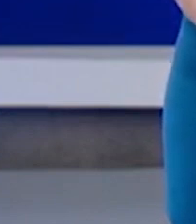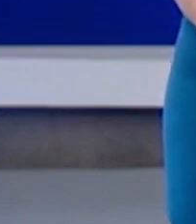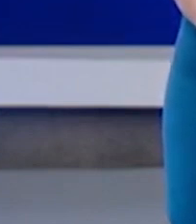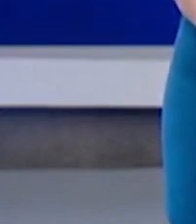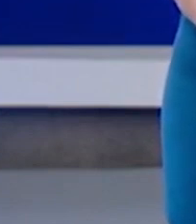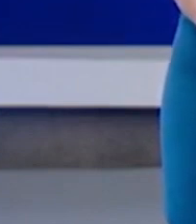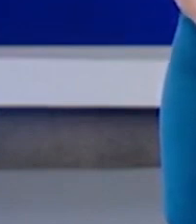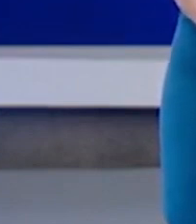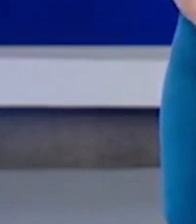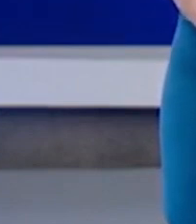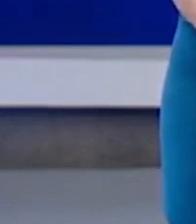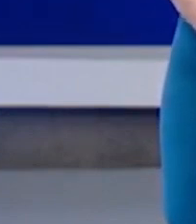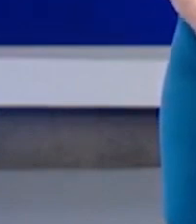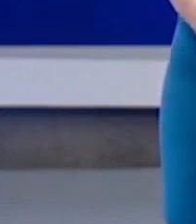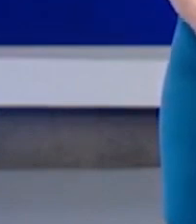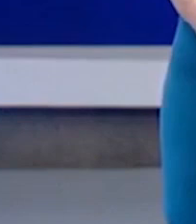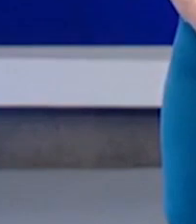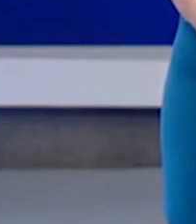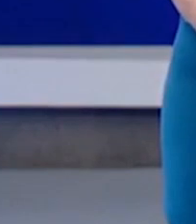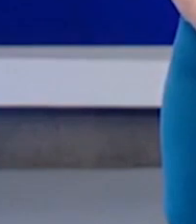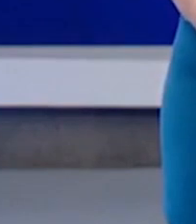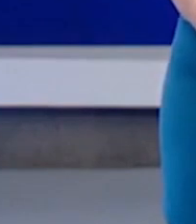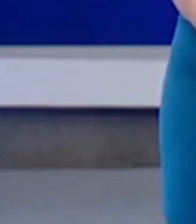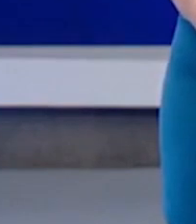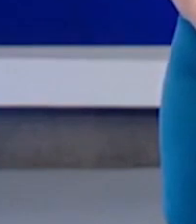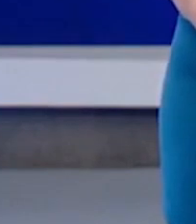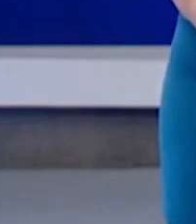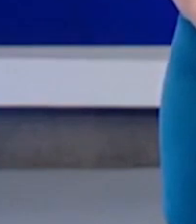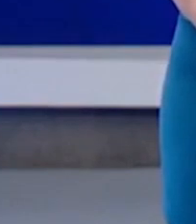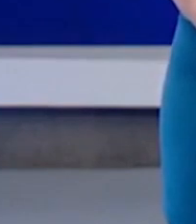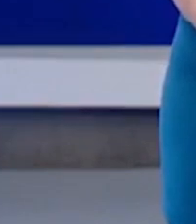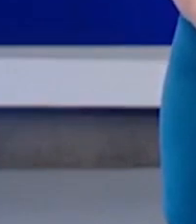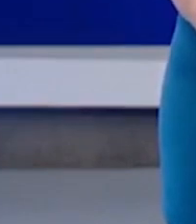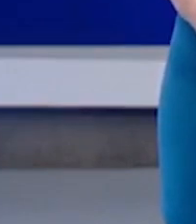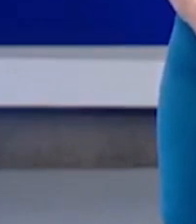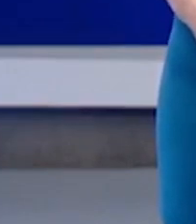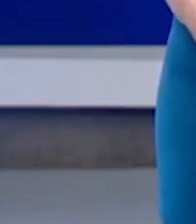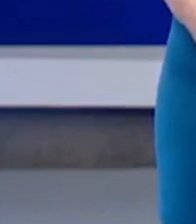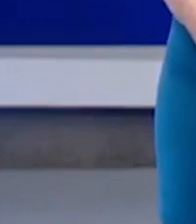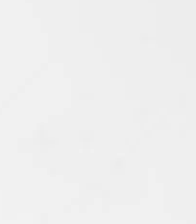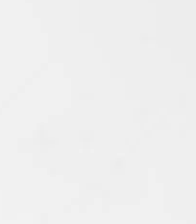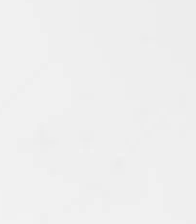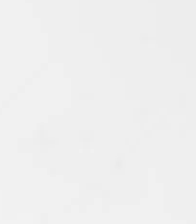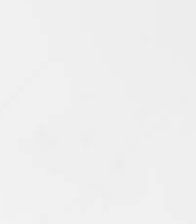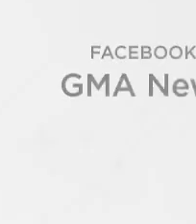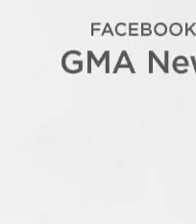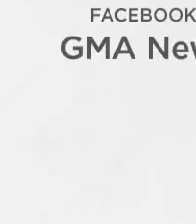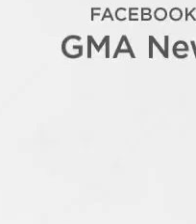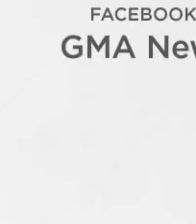niyo kami sa GMA Pinoy TV at sa www.gmanews.tv.